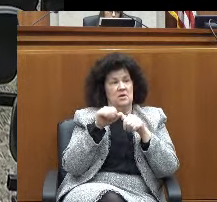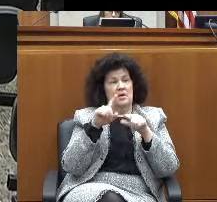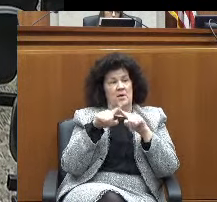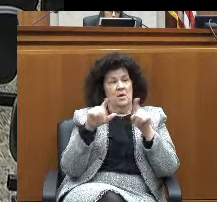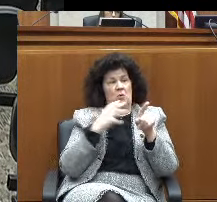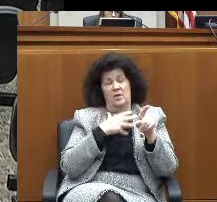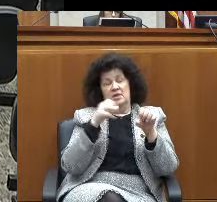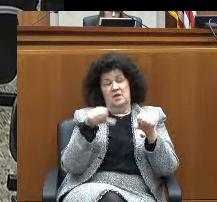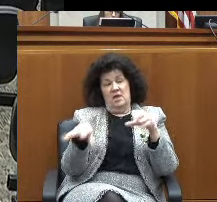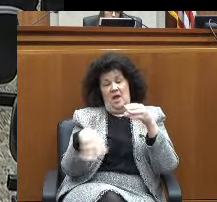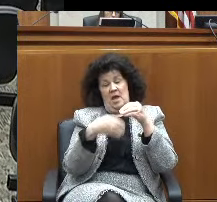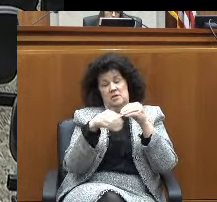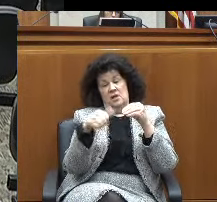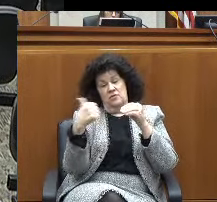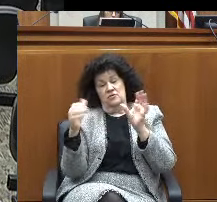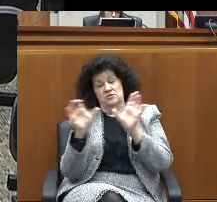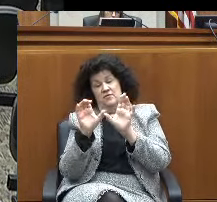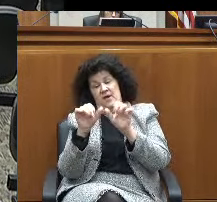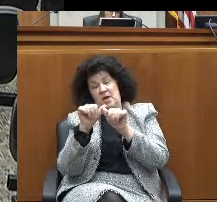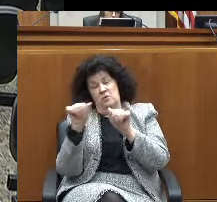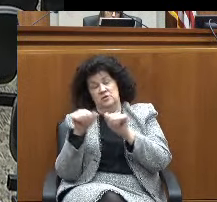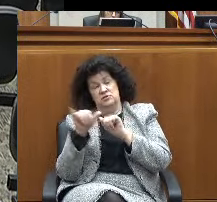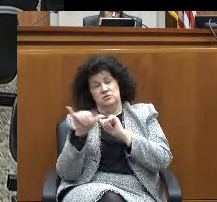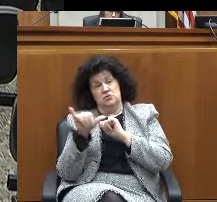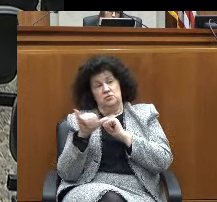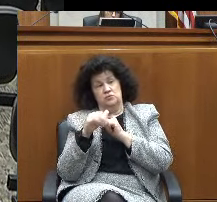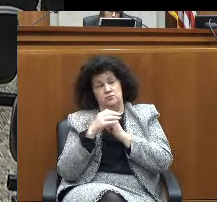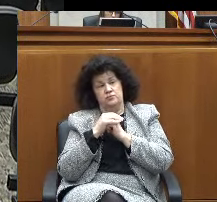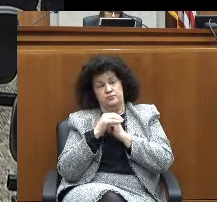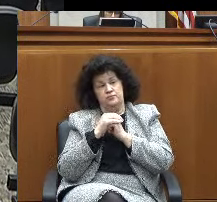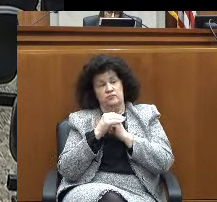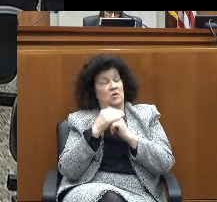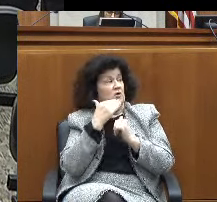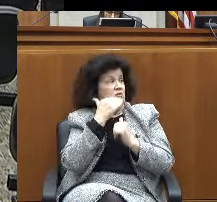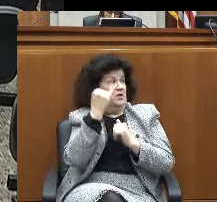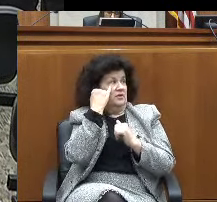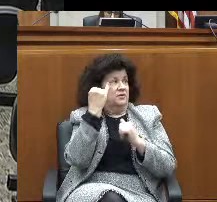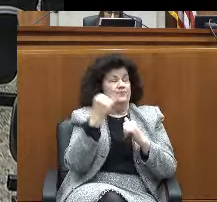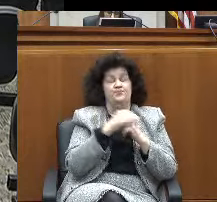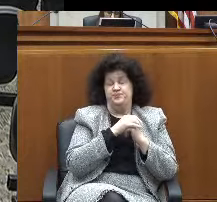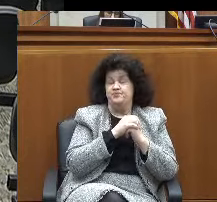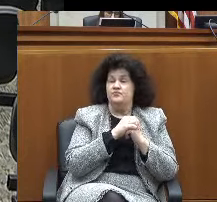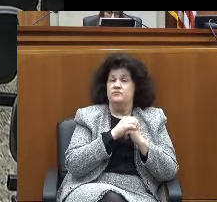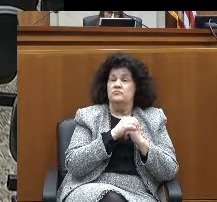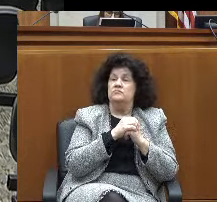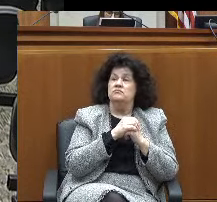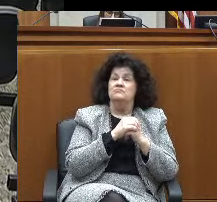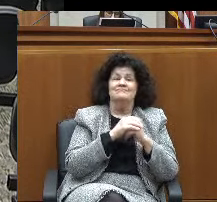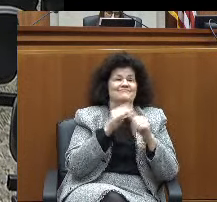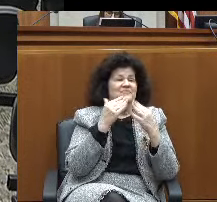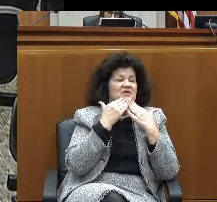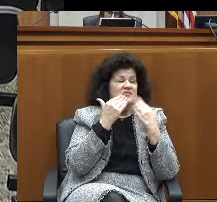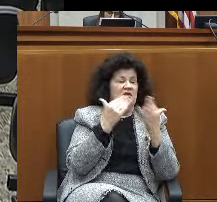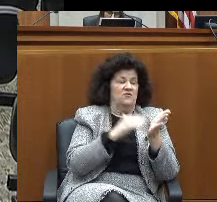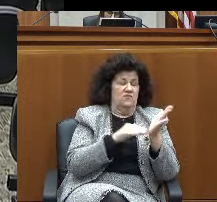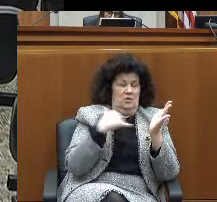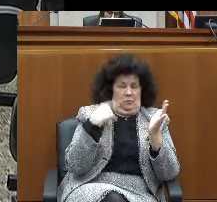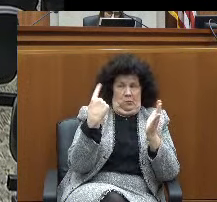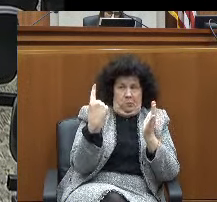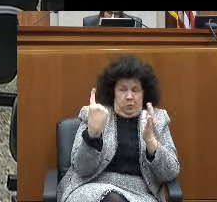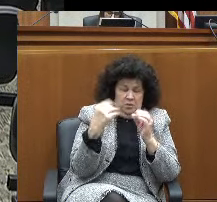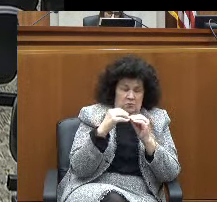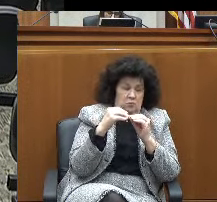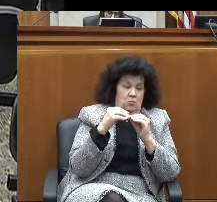but we can definitely have other certified areas moving forward. I think it's a great idea. Ms. Jones, thank you. Forgive me, I had one